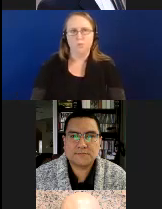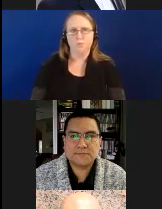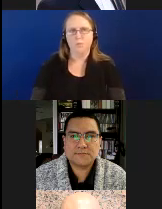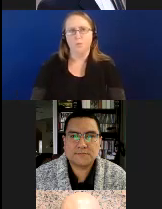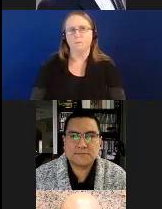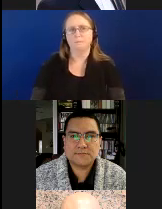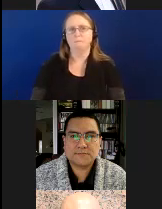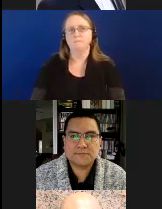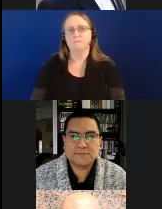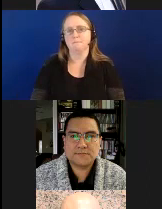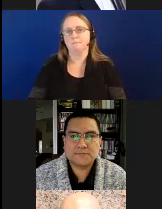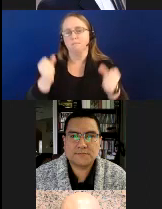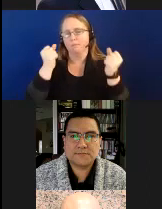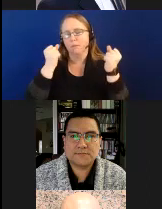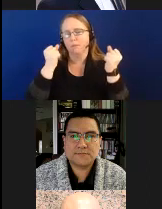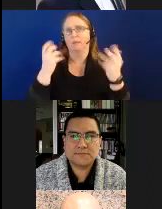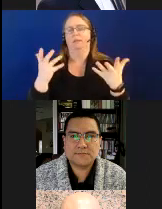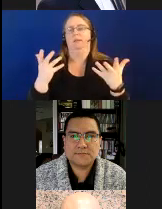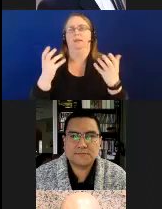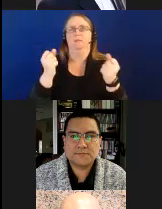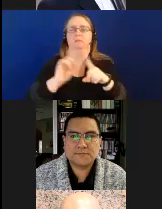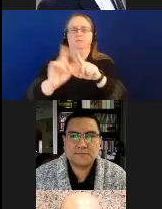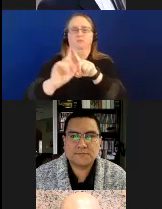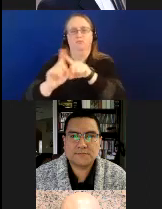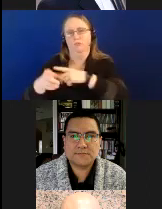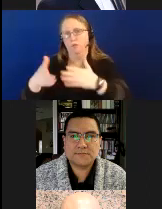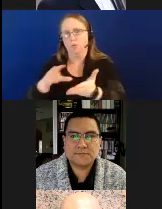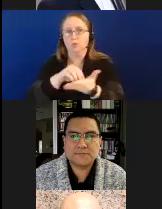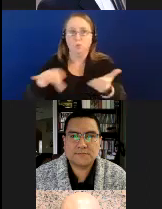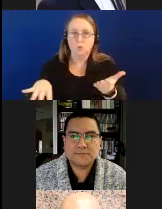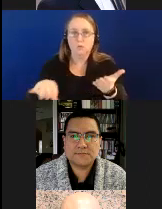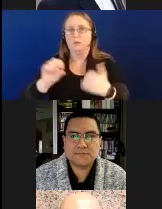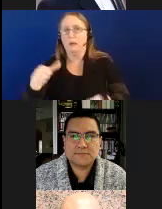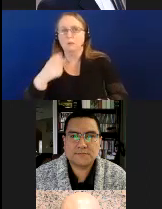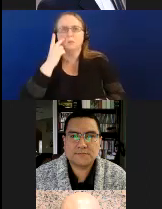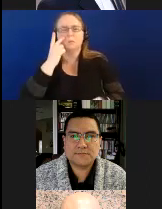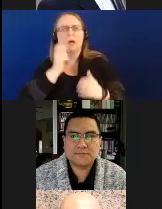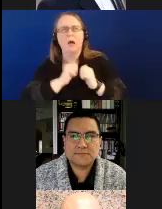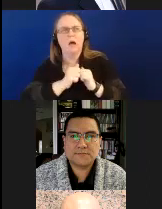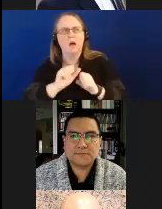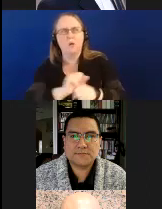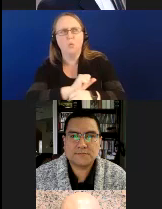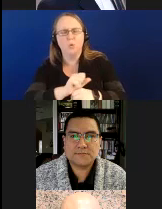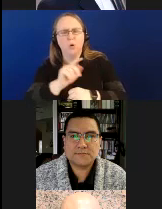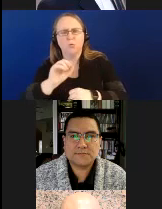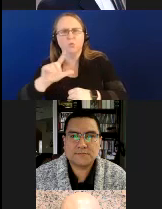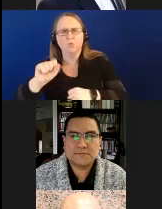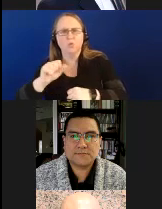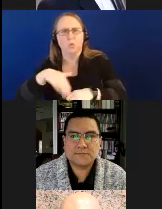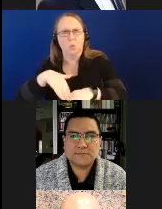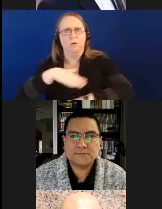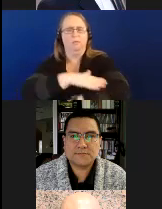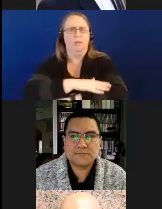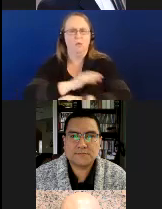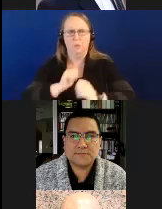year. There are a lot of ways that students and others can see how these tools actually work in the platform. And so we of course